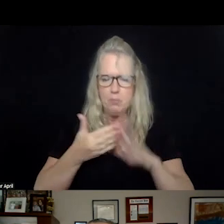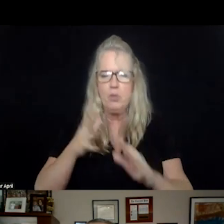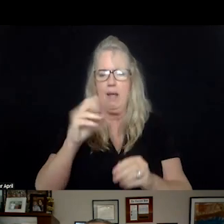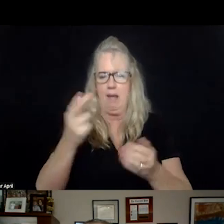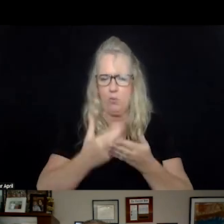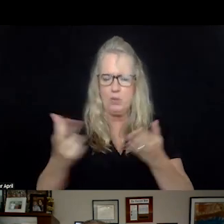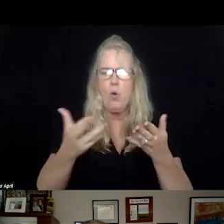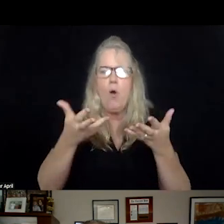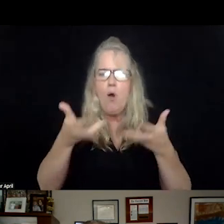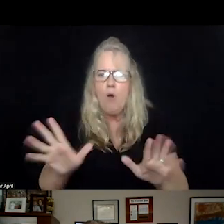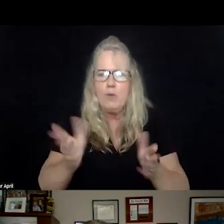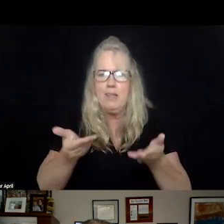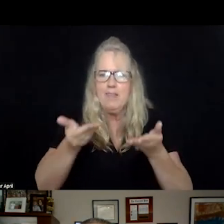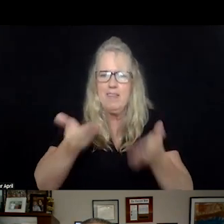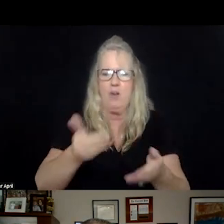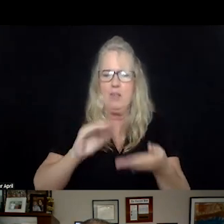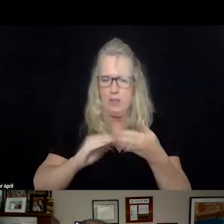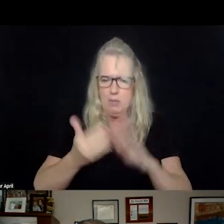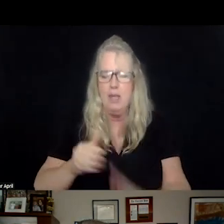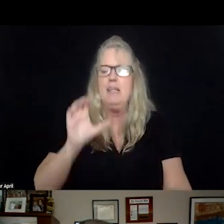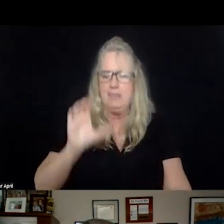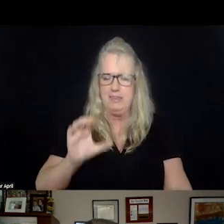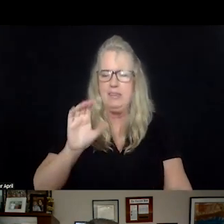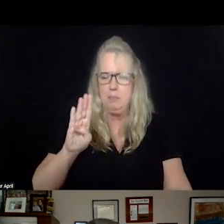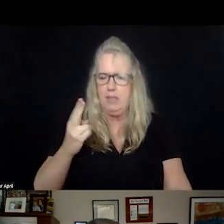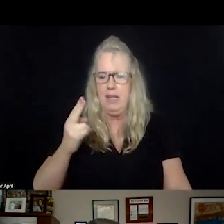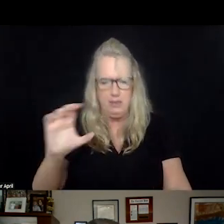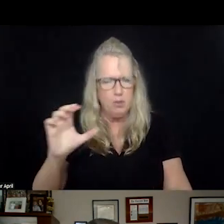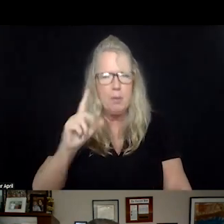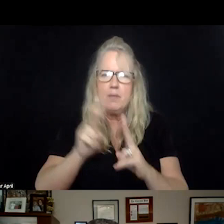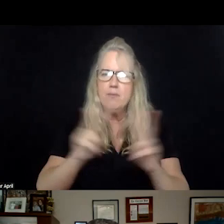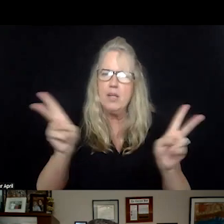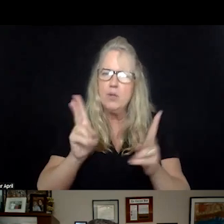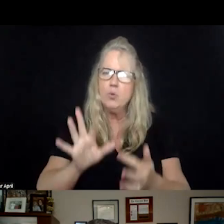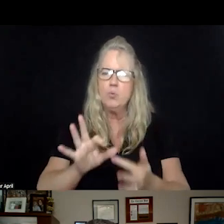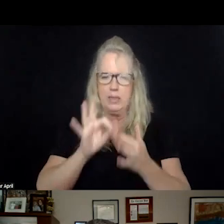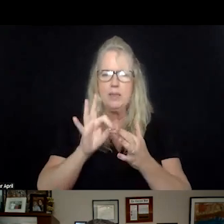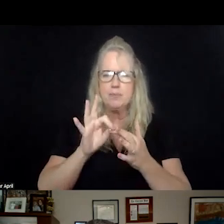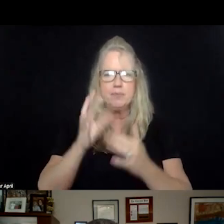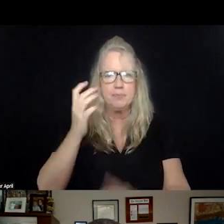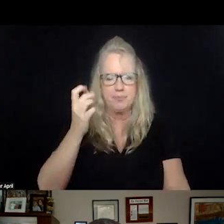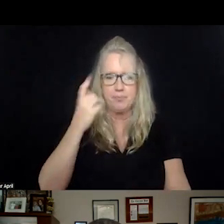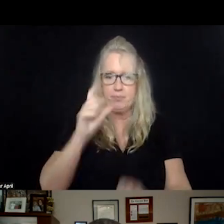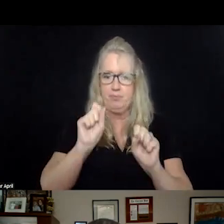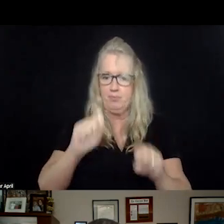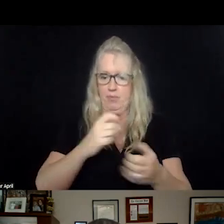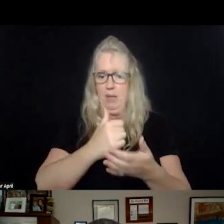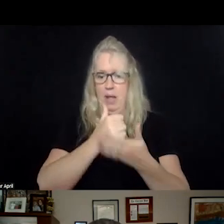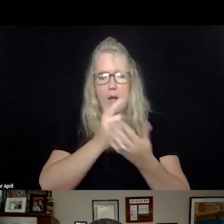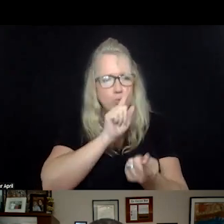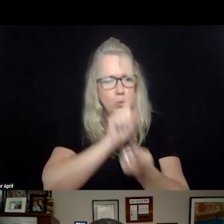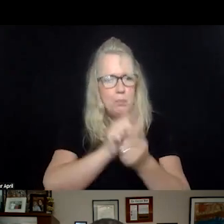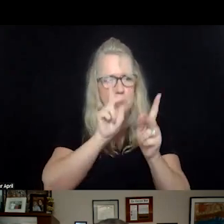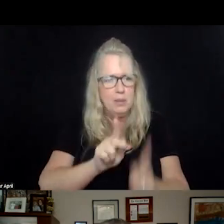that already exist in communities, CCBHCs are in a very unique position to be able to help us to meet people where they